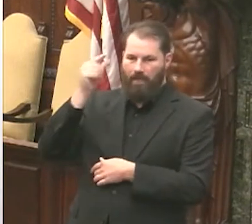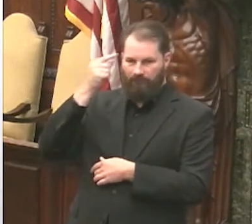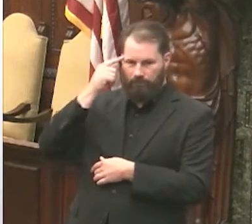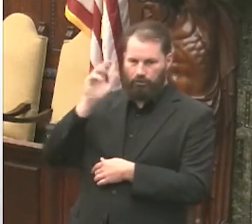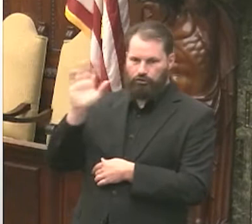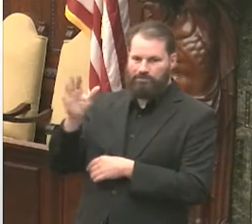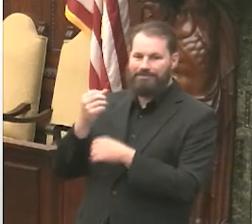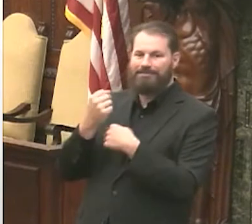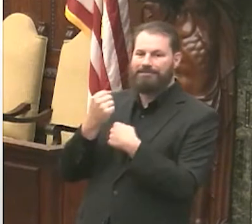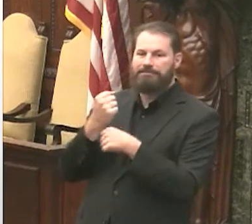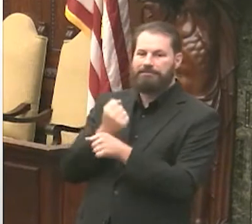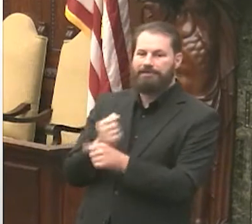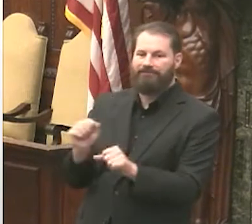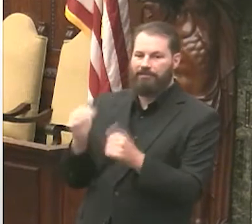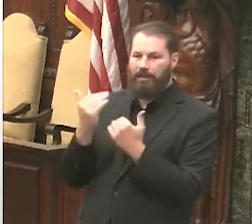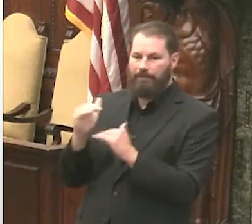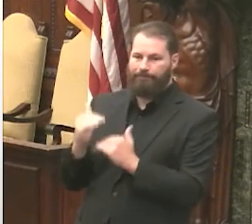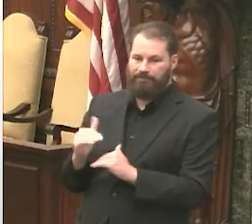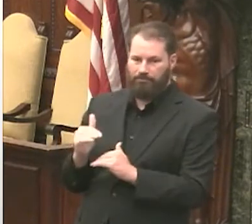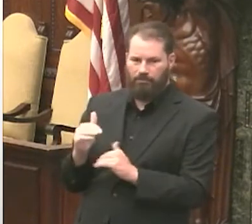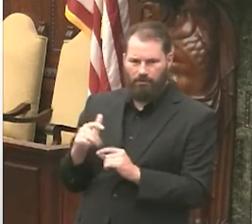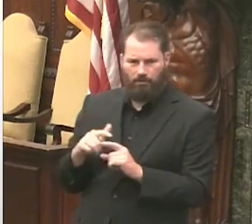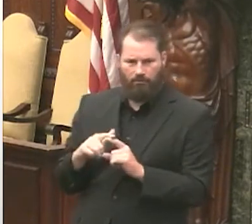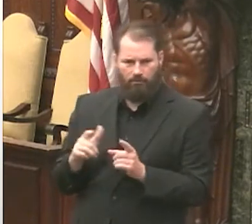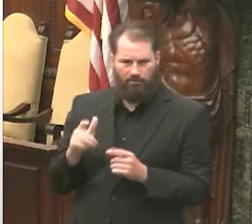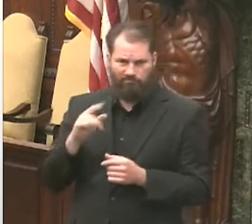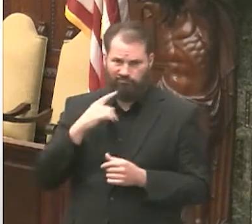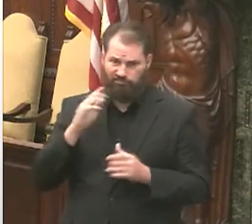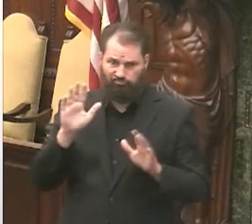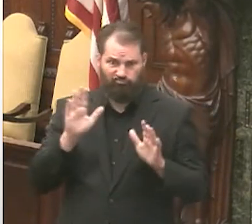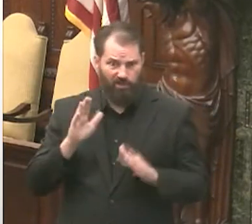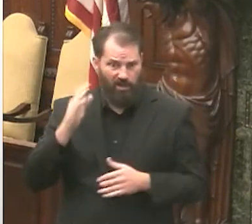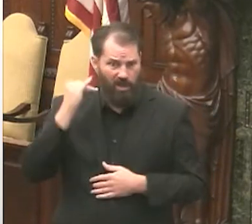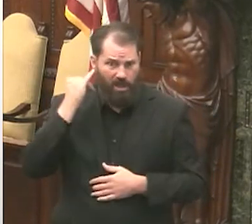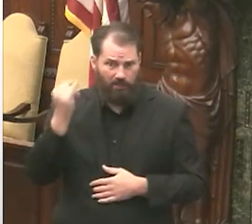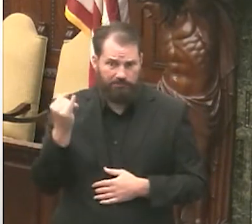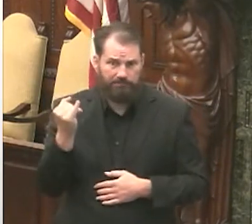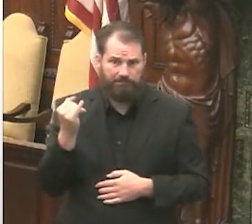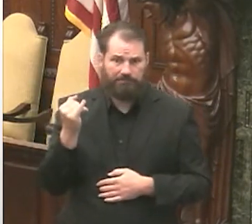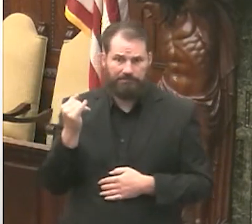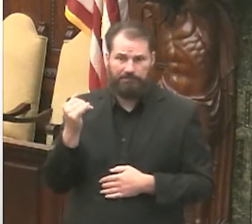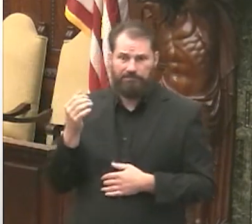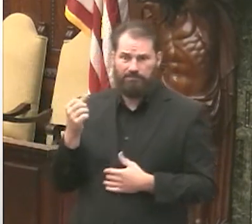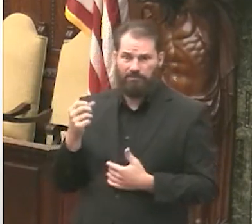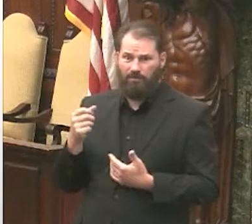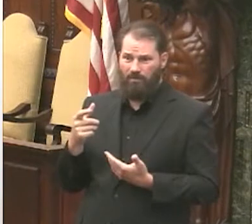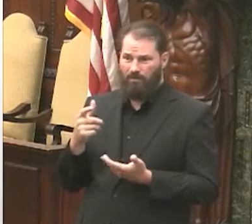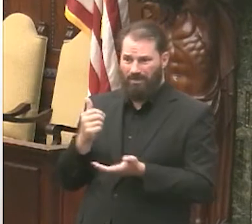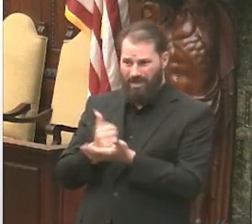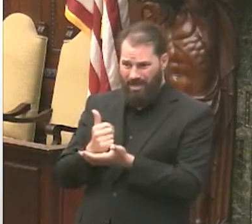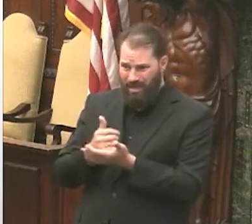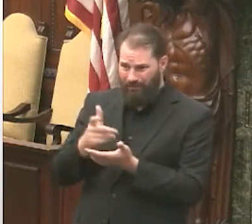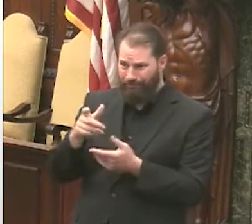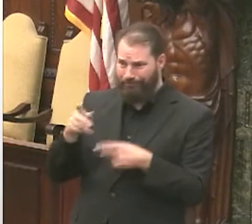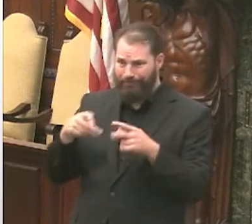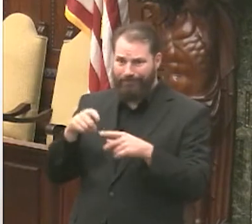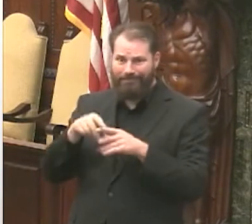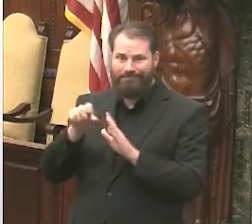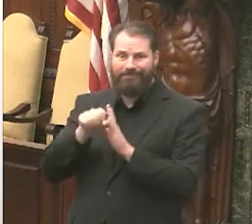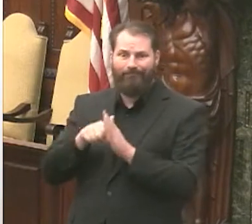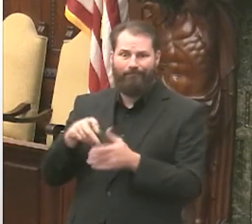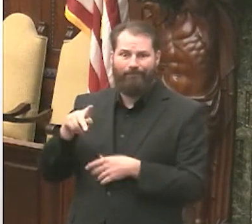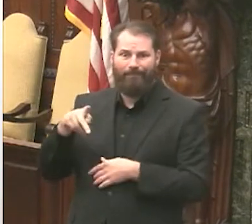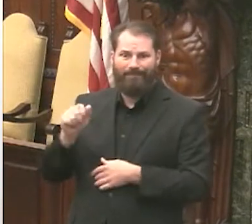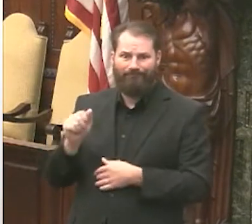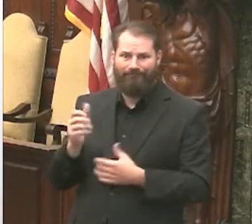I think that the governor has done an excellent job at protecting the residents of Pennsylvania with his restrictions. I understand that those restrictions are tough on businesses,